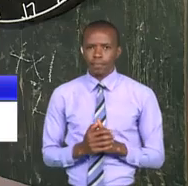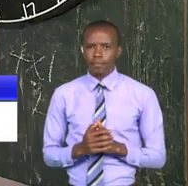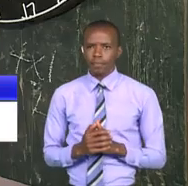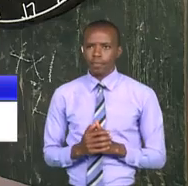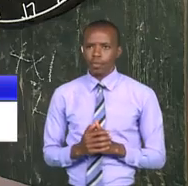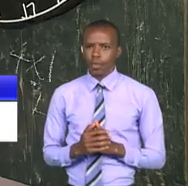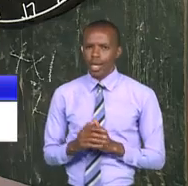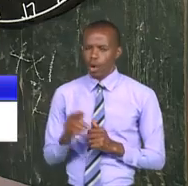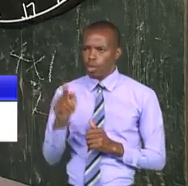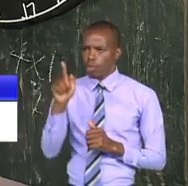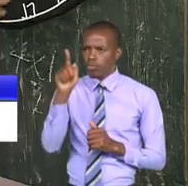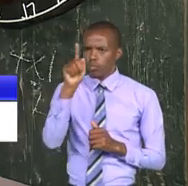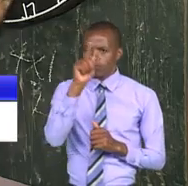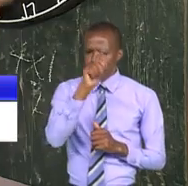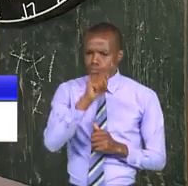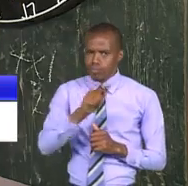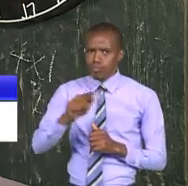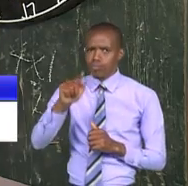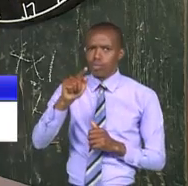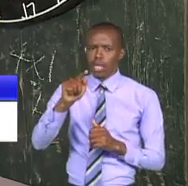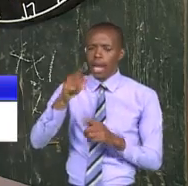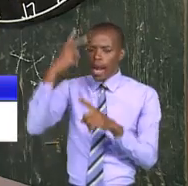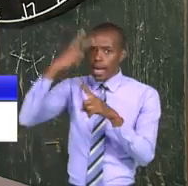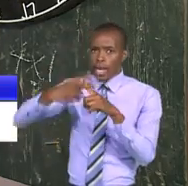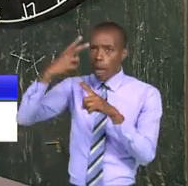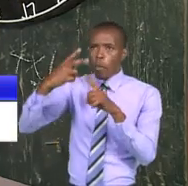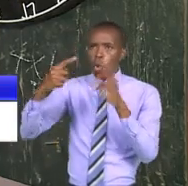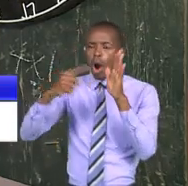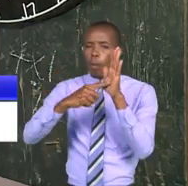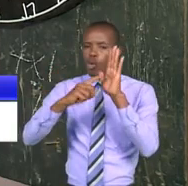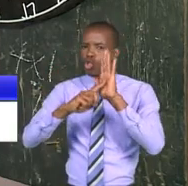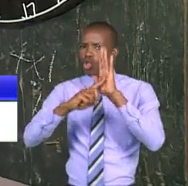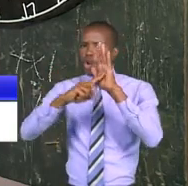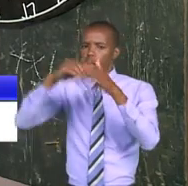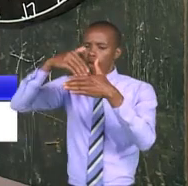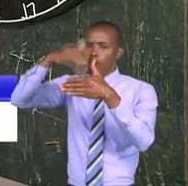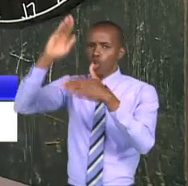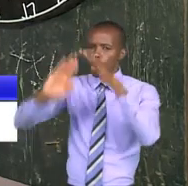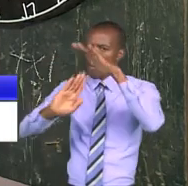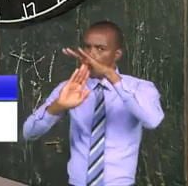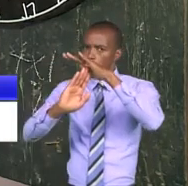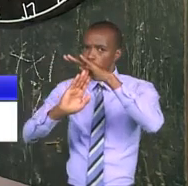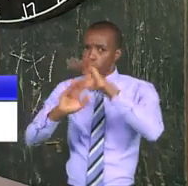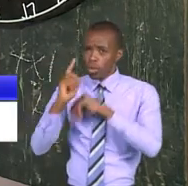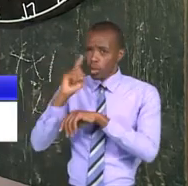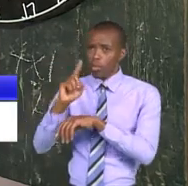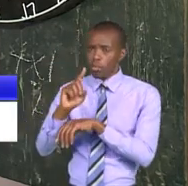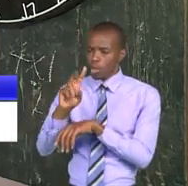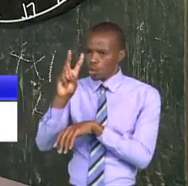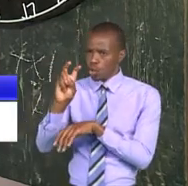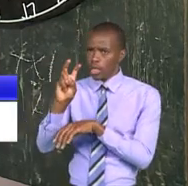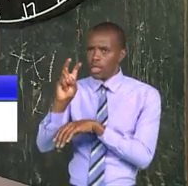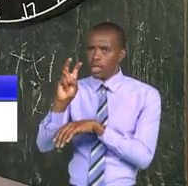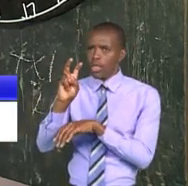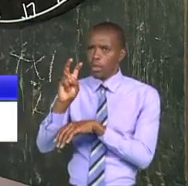Their outer ring is the double of the marks which is indicated outside. You see? So the double